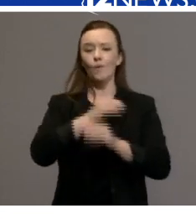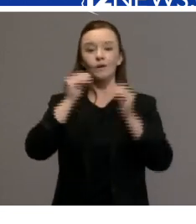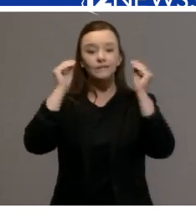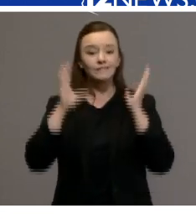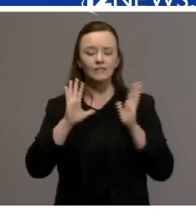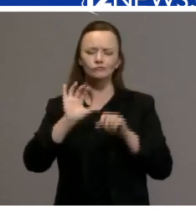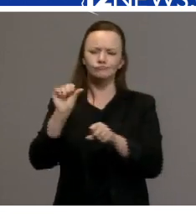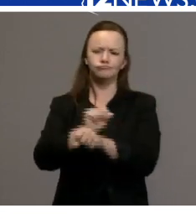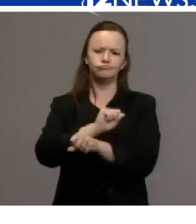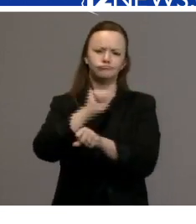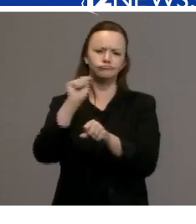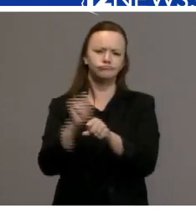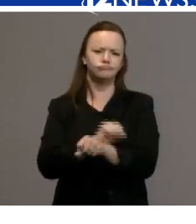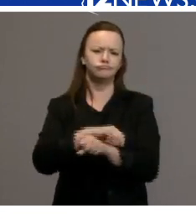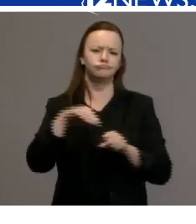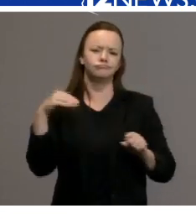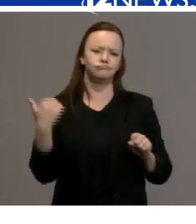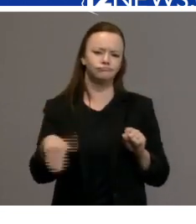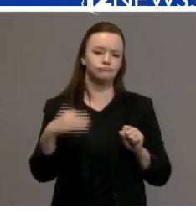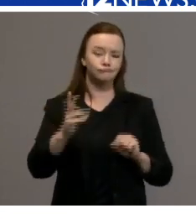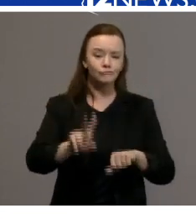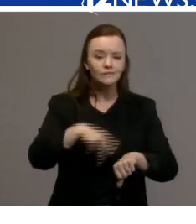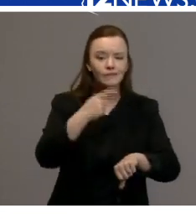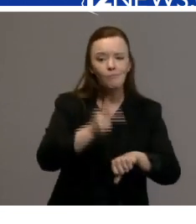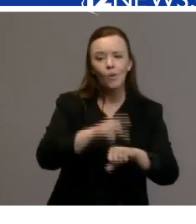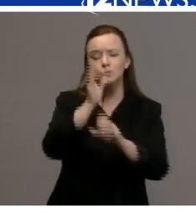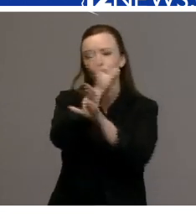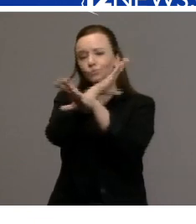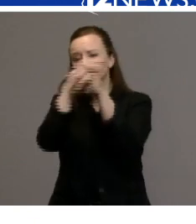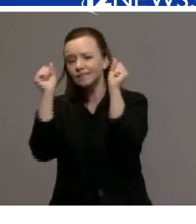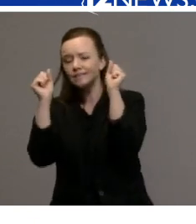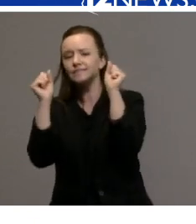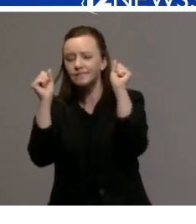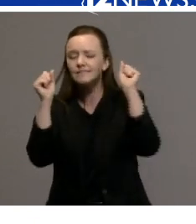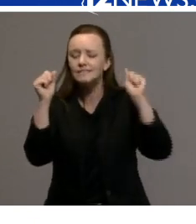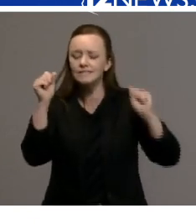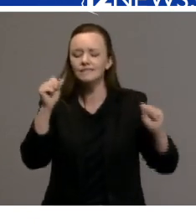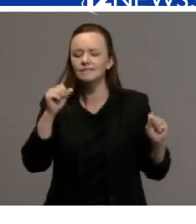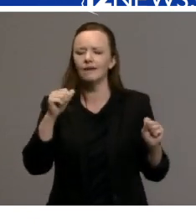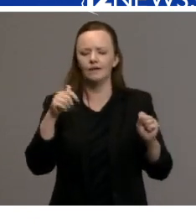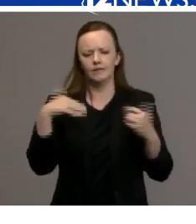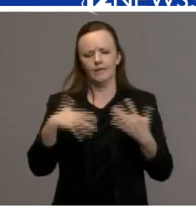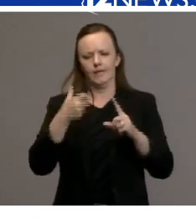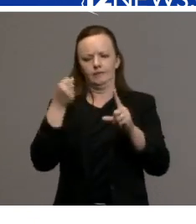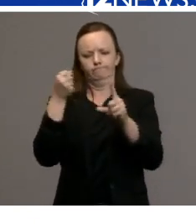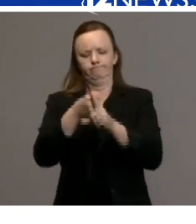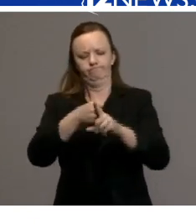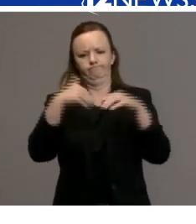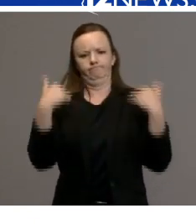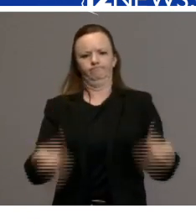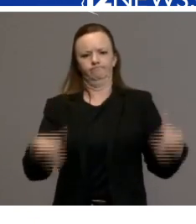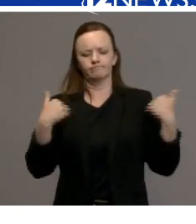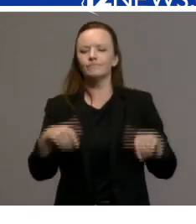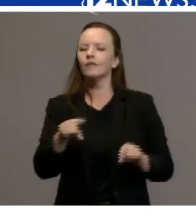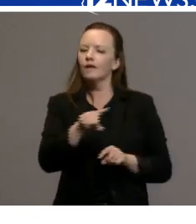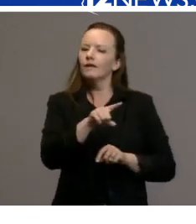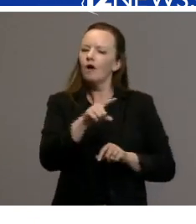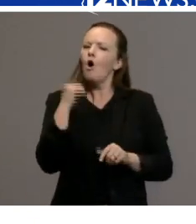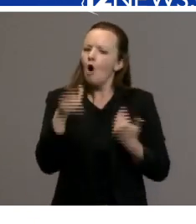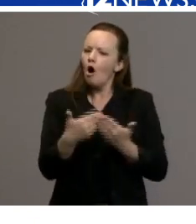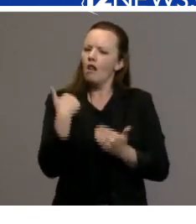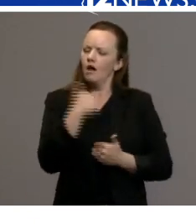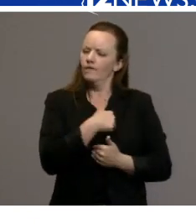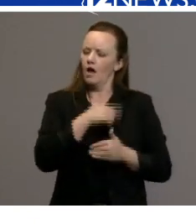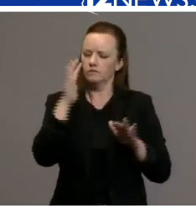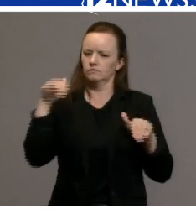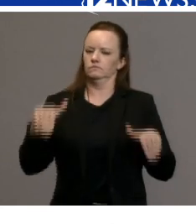and superintendents really we all had a curveball that came at us in March. They did, especially because they were in the